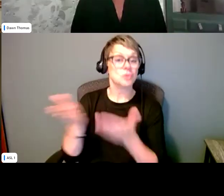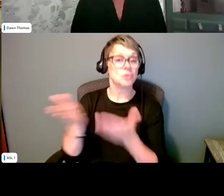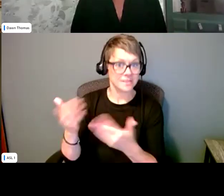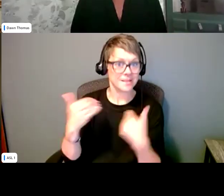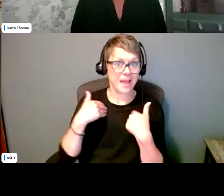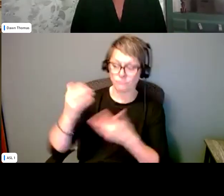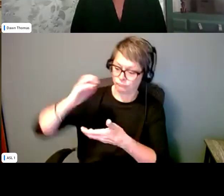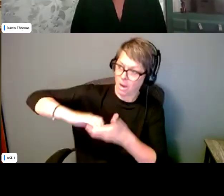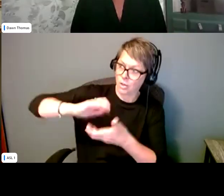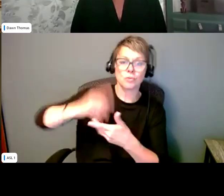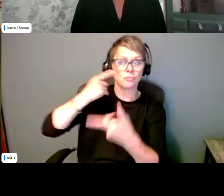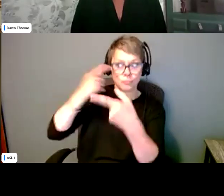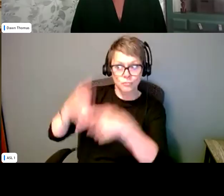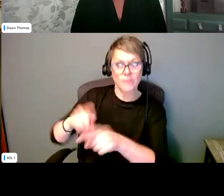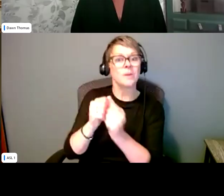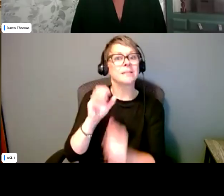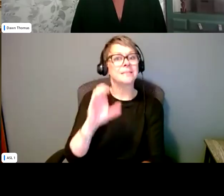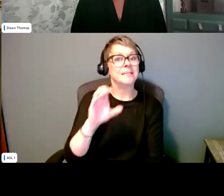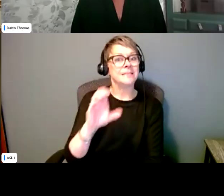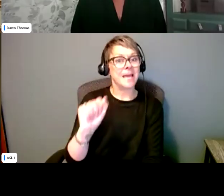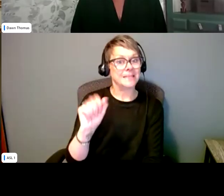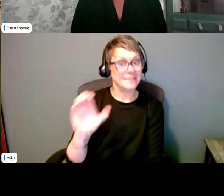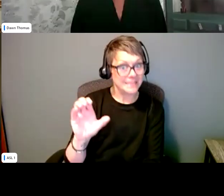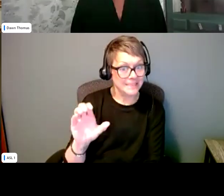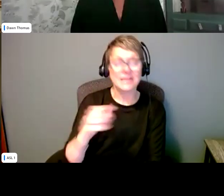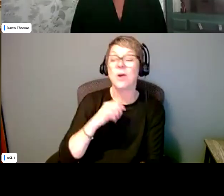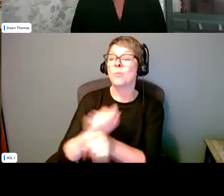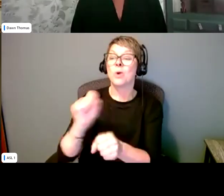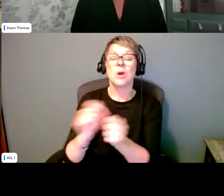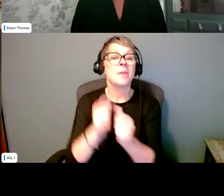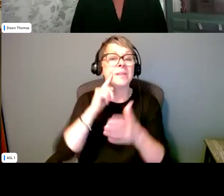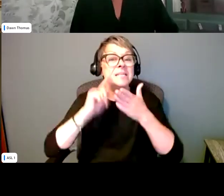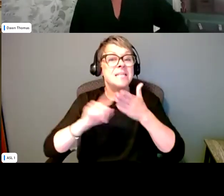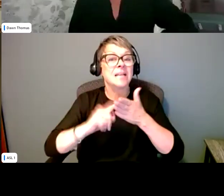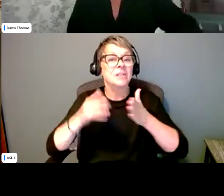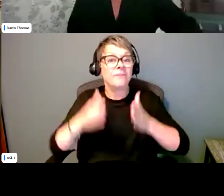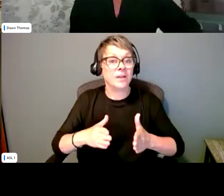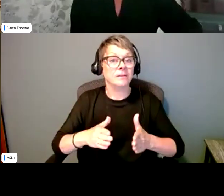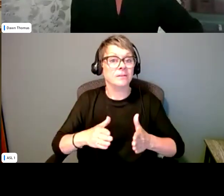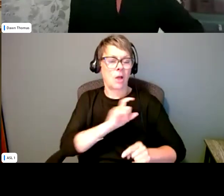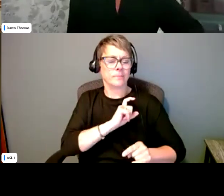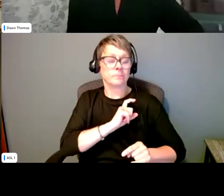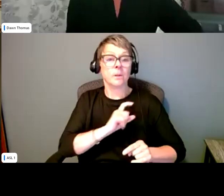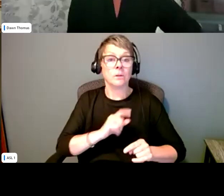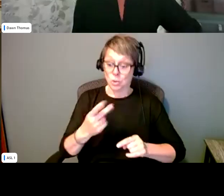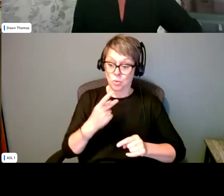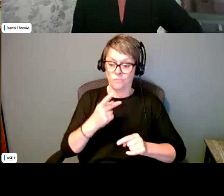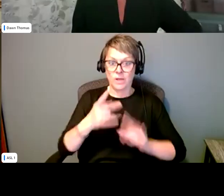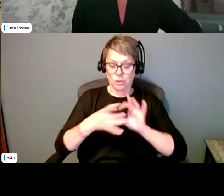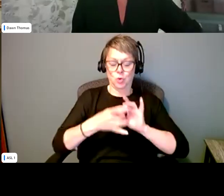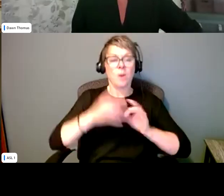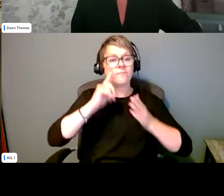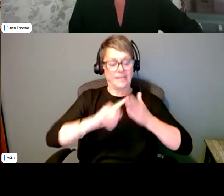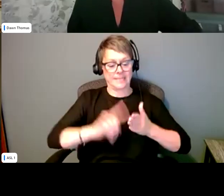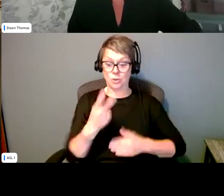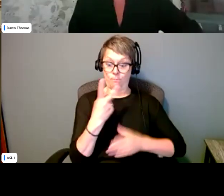our CCAC. I worked with a detective constable, and we did joint investigations. And